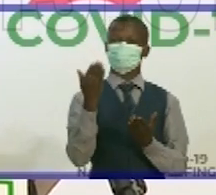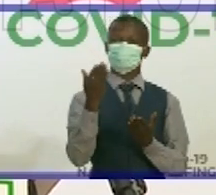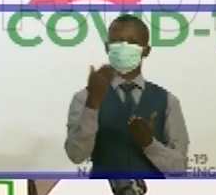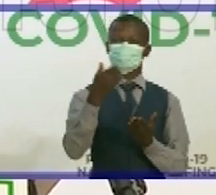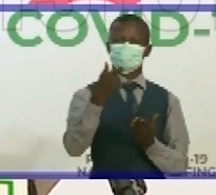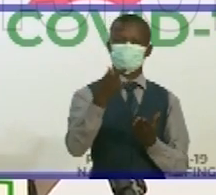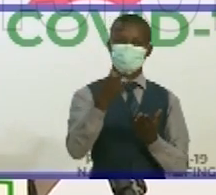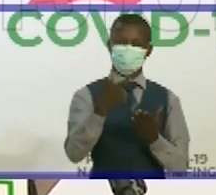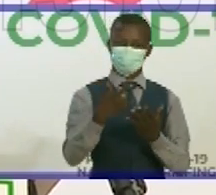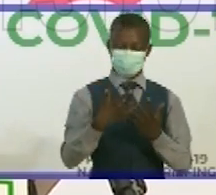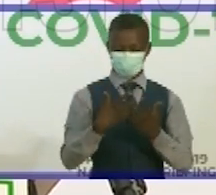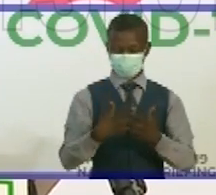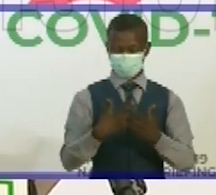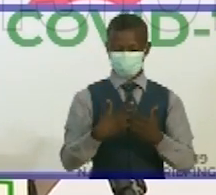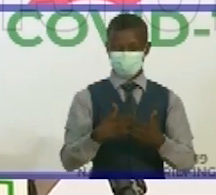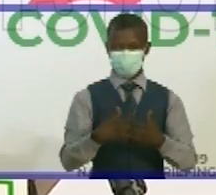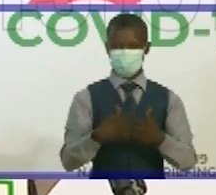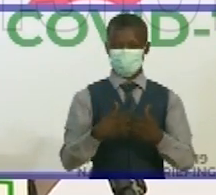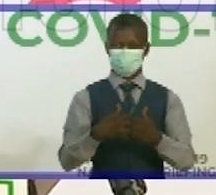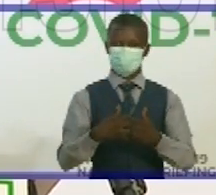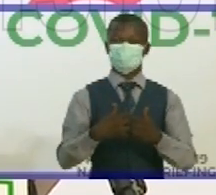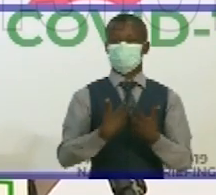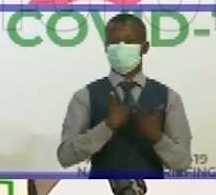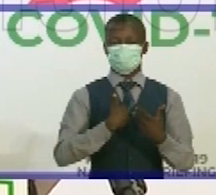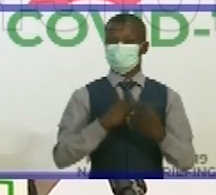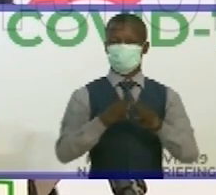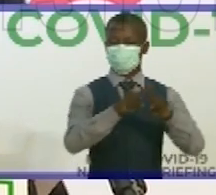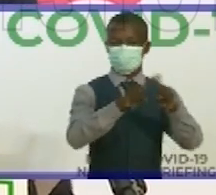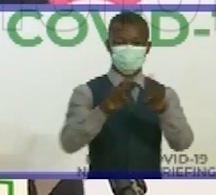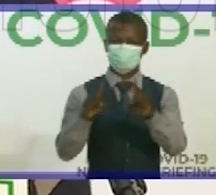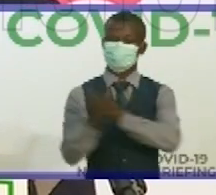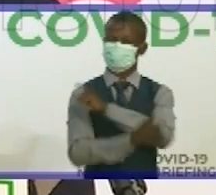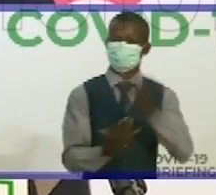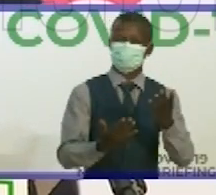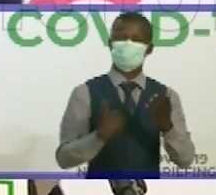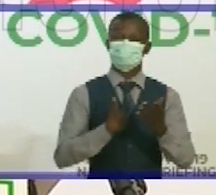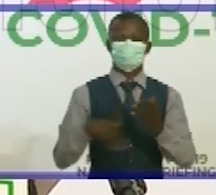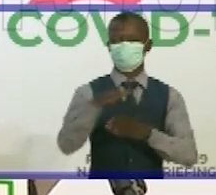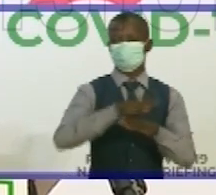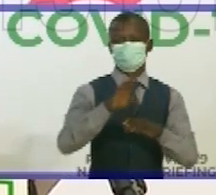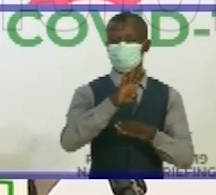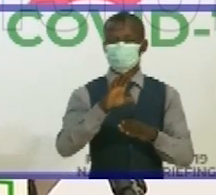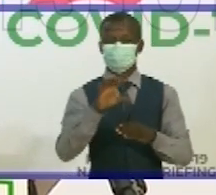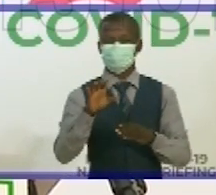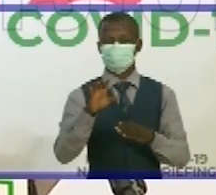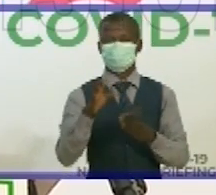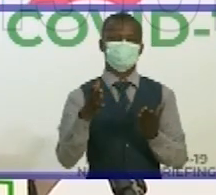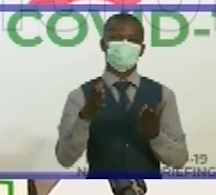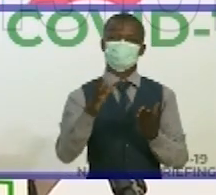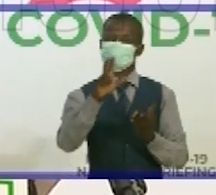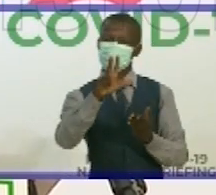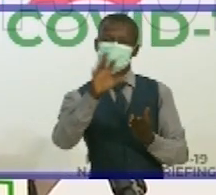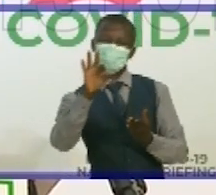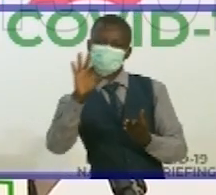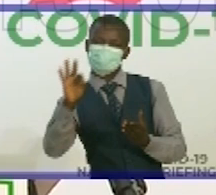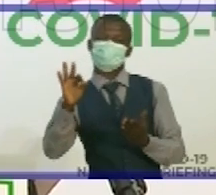gene expert machines that are scattered around the country. We have over 400 of them in